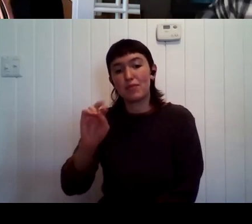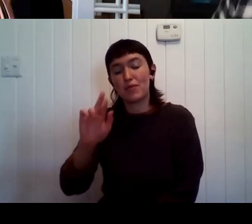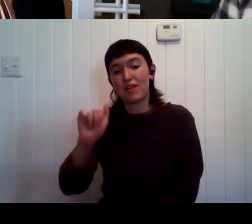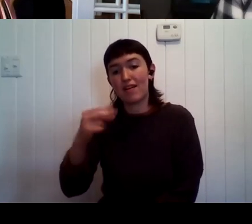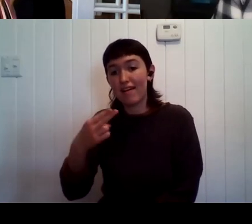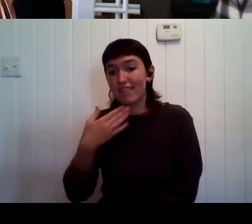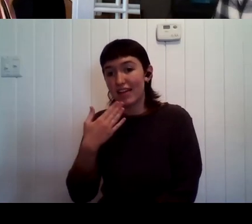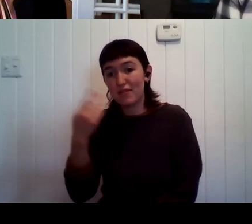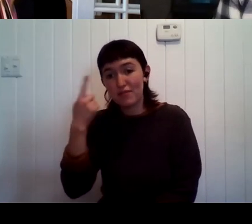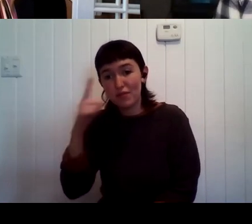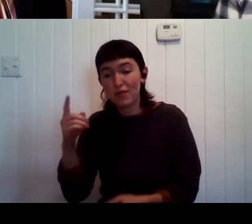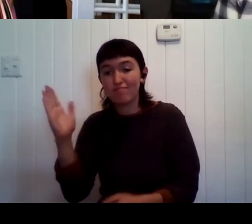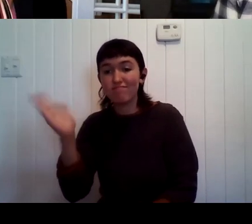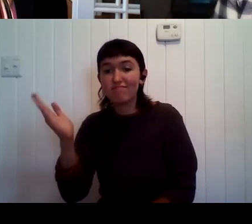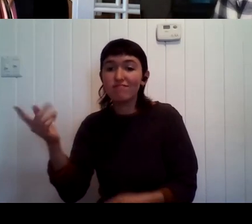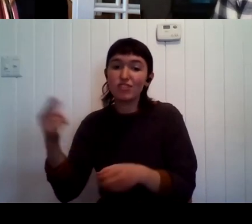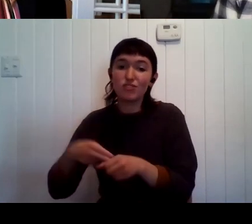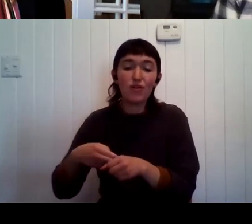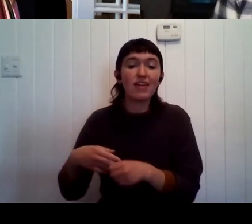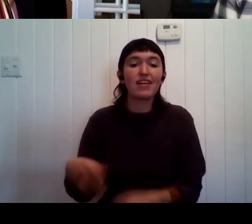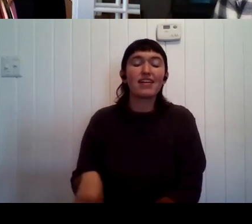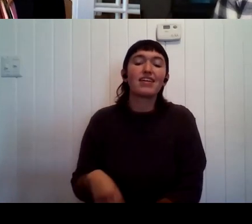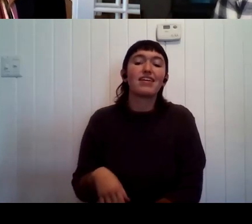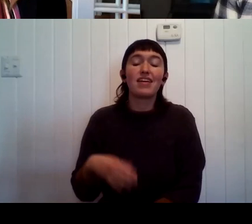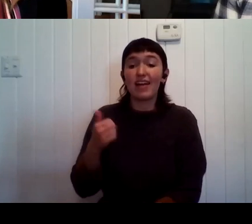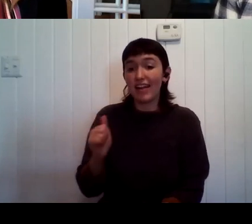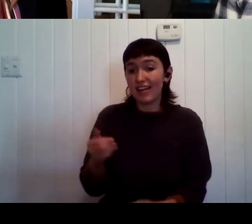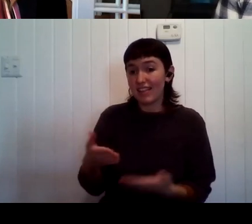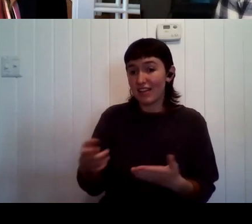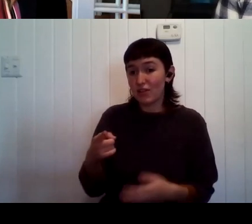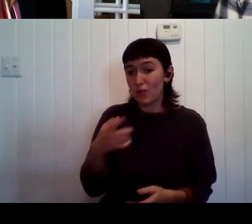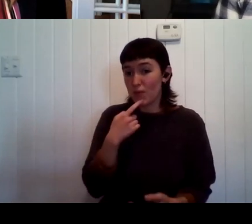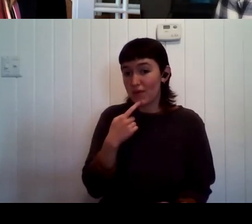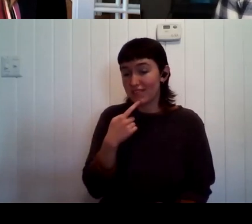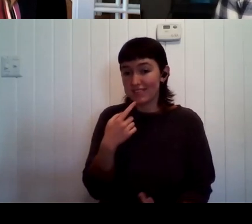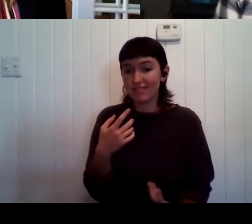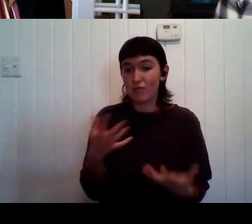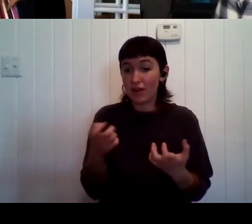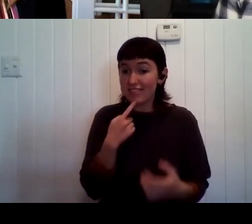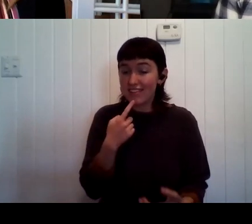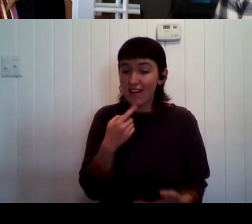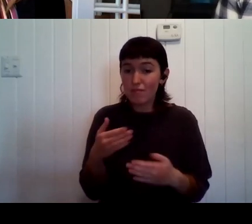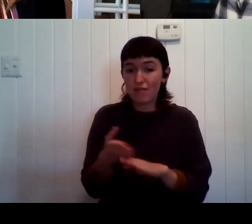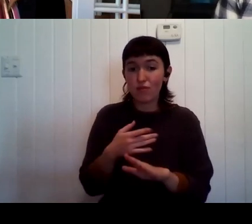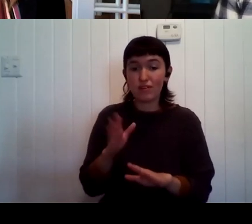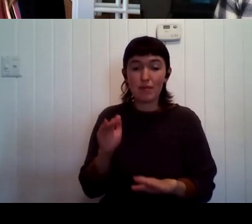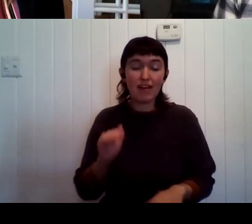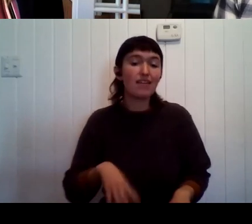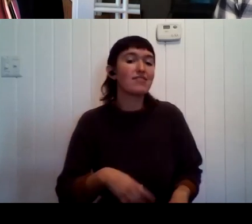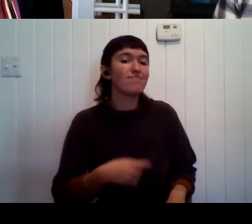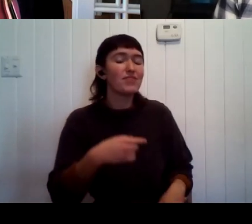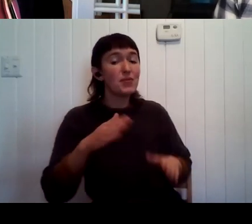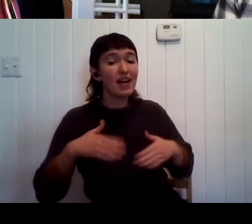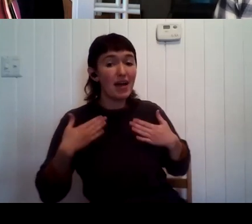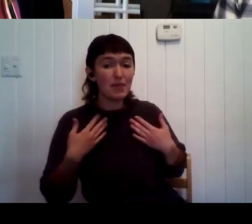share before we say goodbye? Just want to say happy One Health Awareness Month, and hopefully you can all share what you learned today with